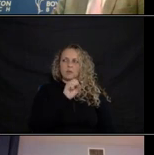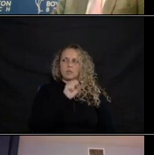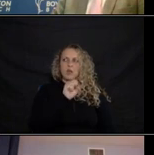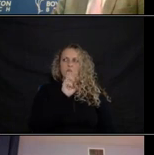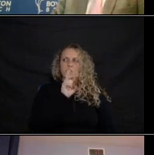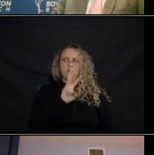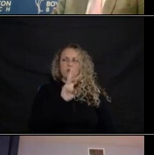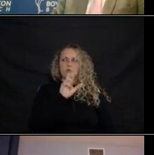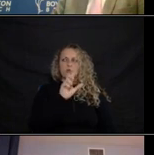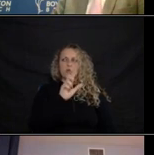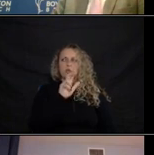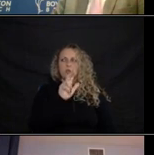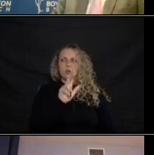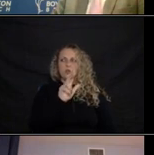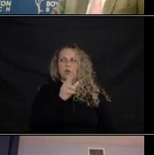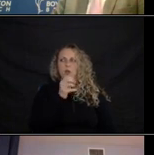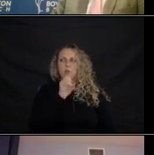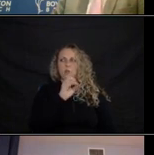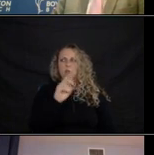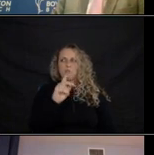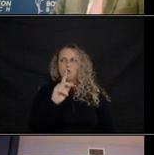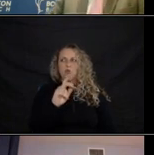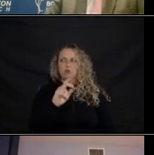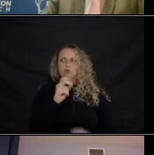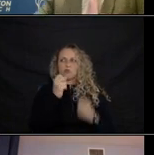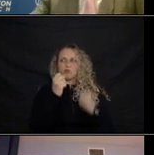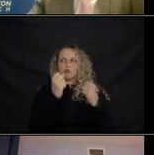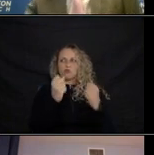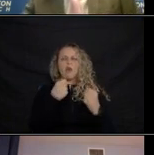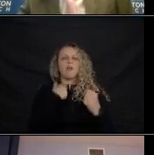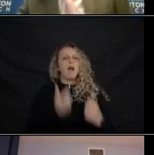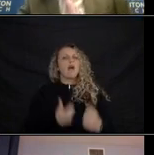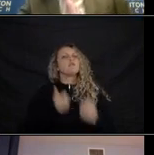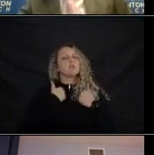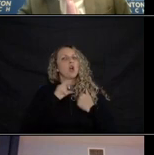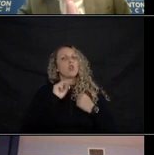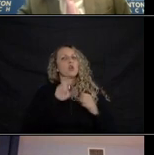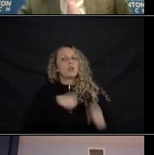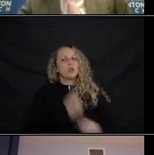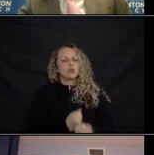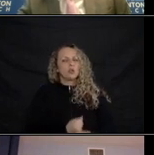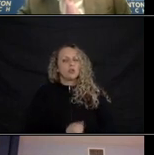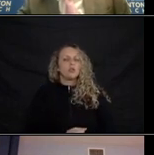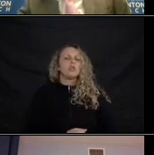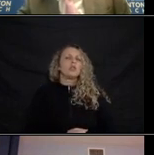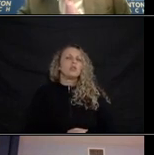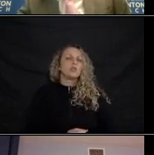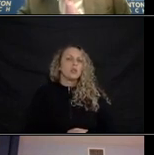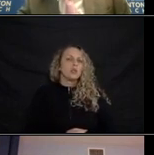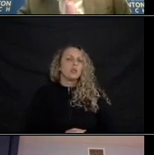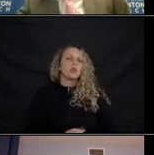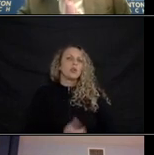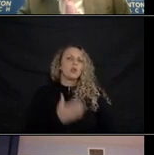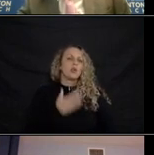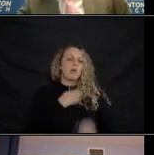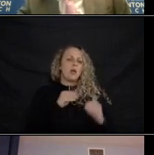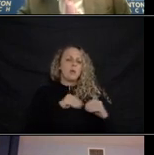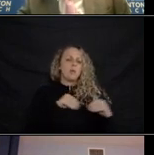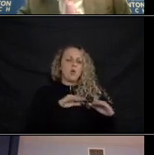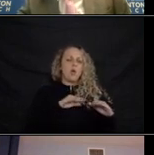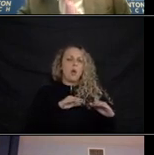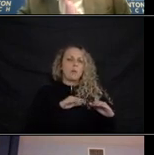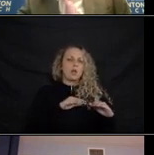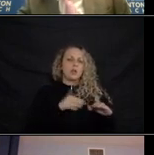23rd Cranbrook Drive, where I have resided for the past 30 years. My property directly